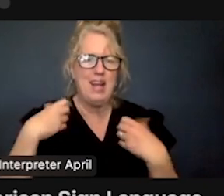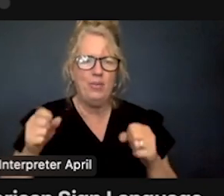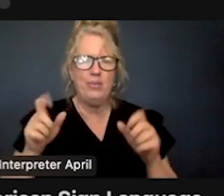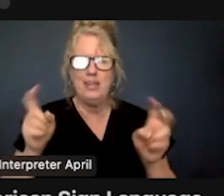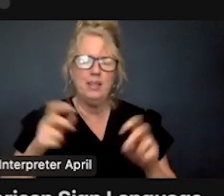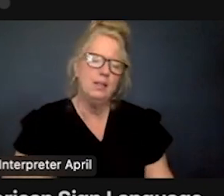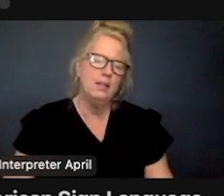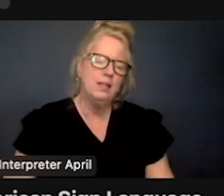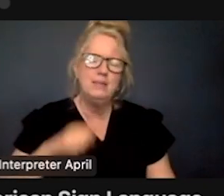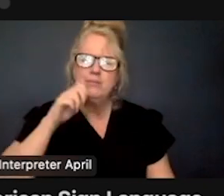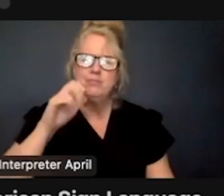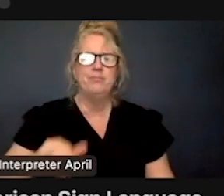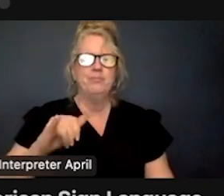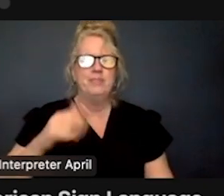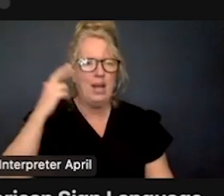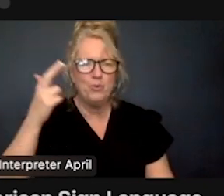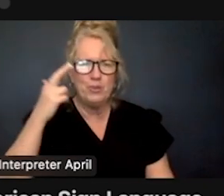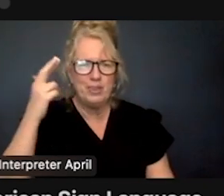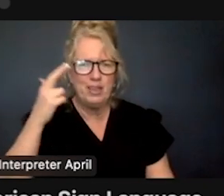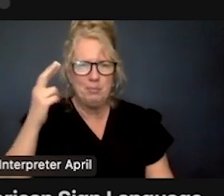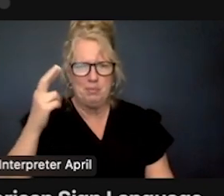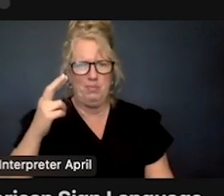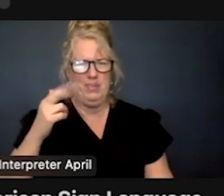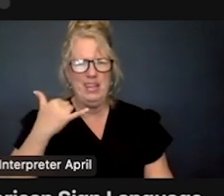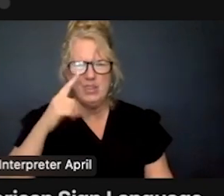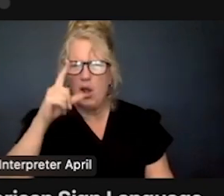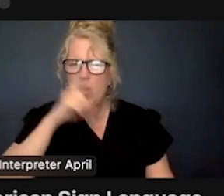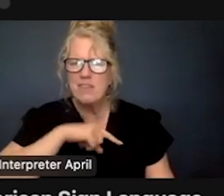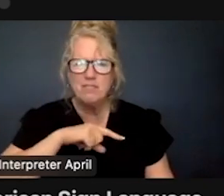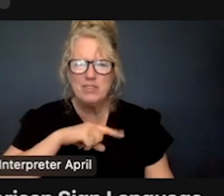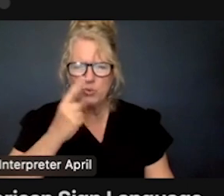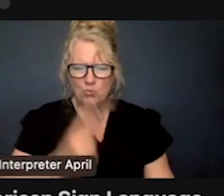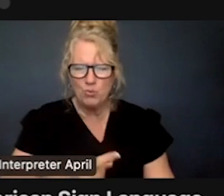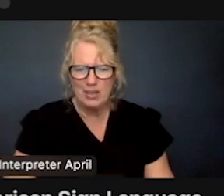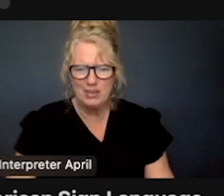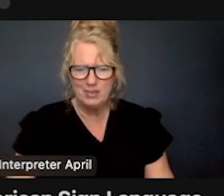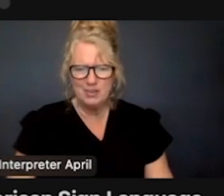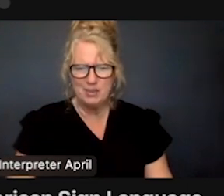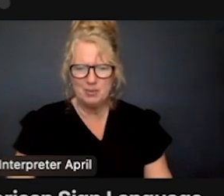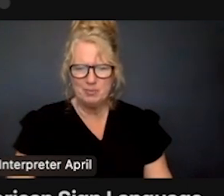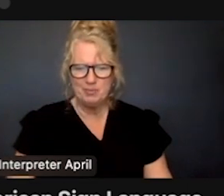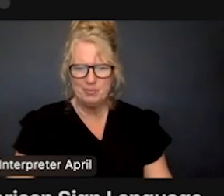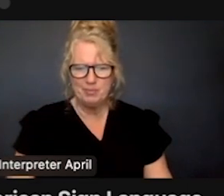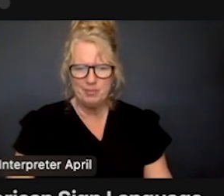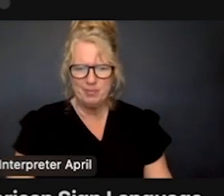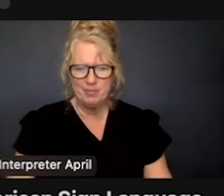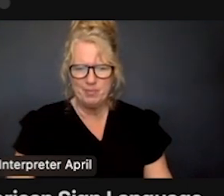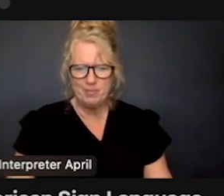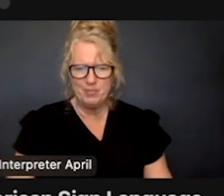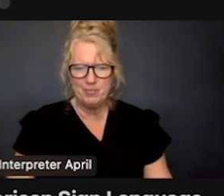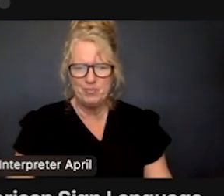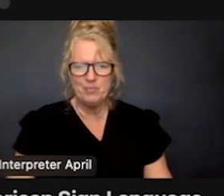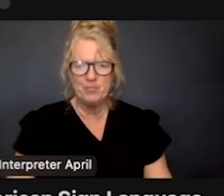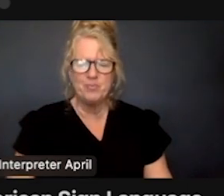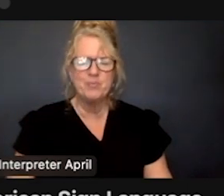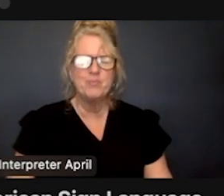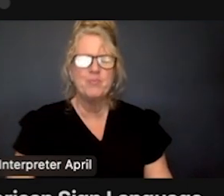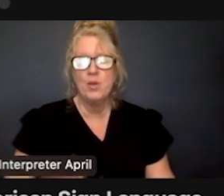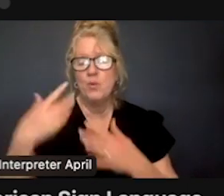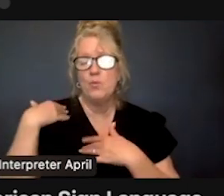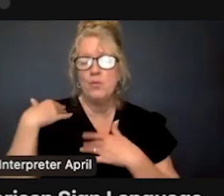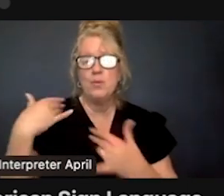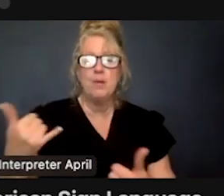it doesn't take long to realize that's pretty artificial, right? And so over the last 30 to 40